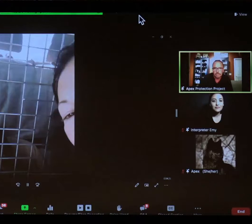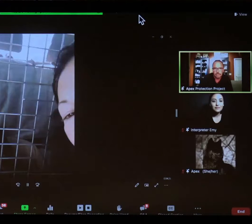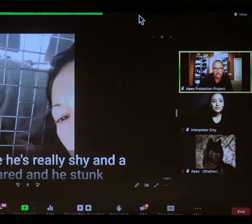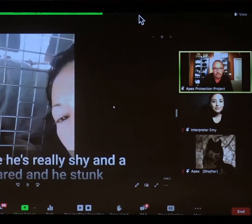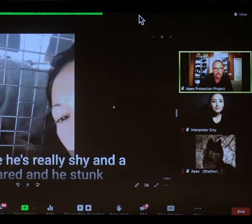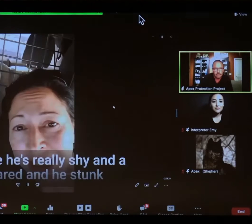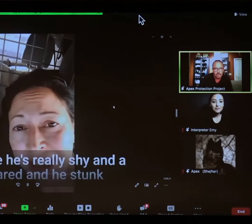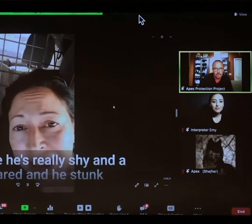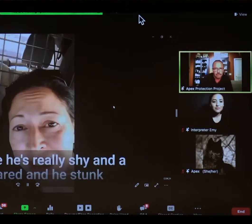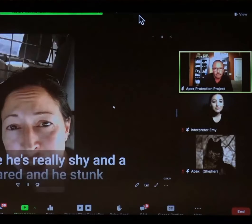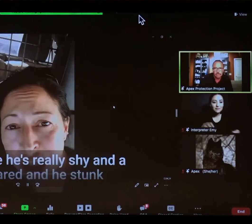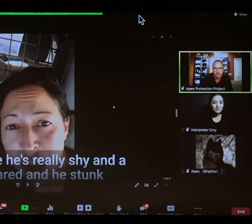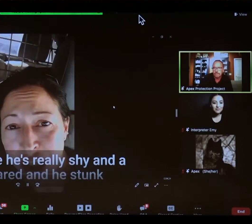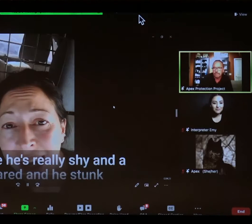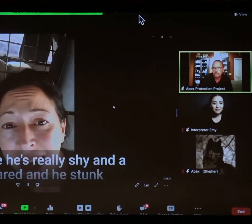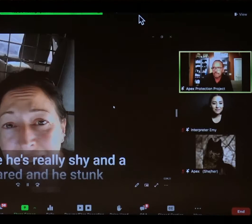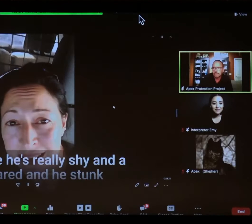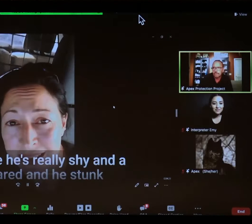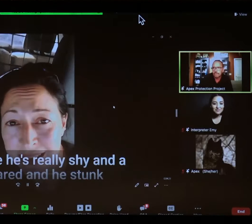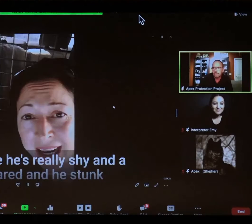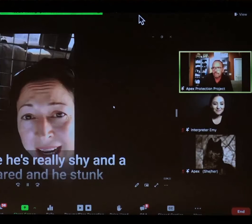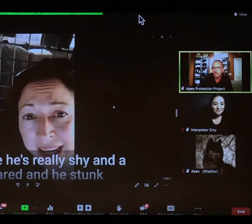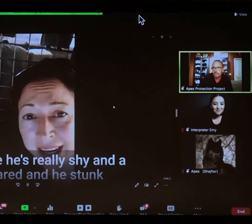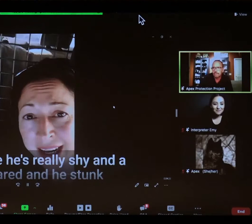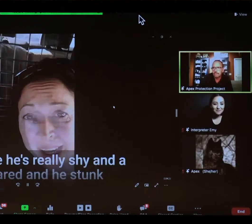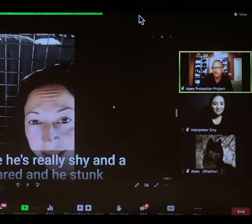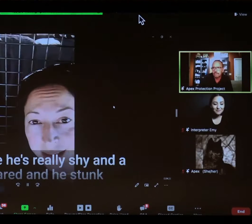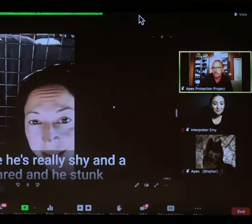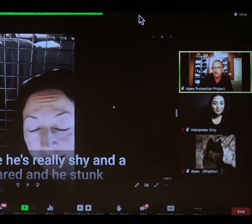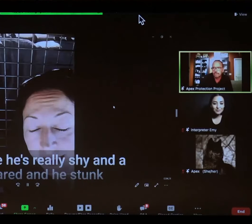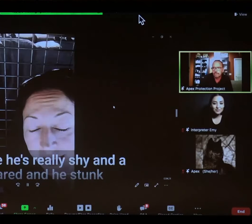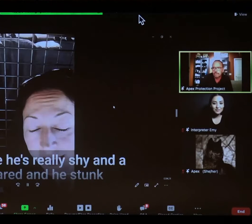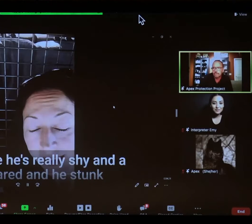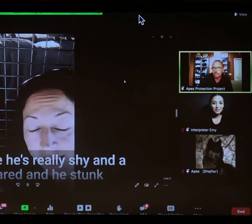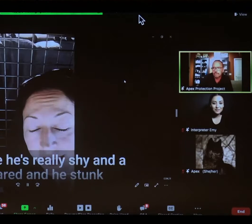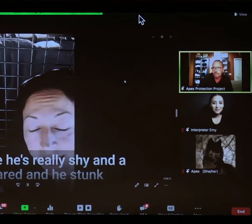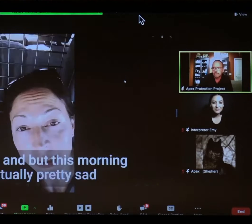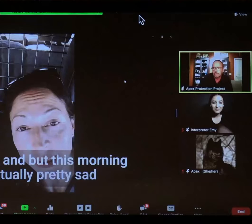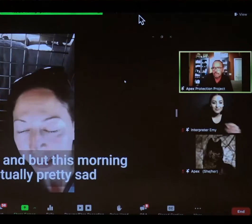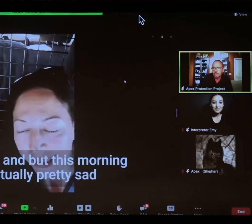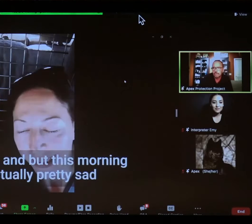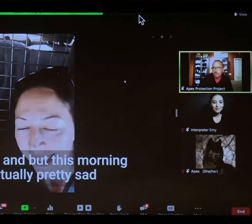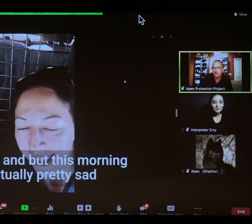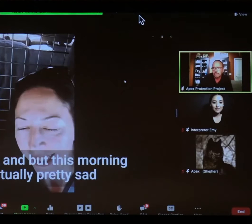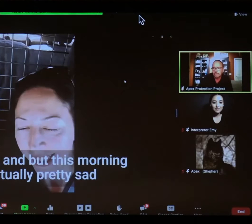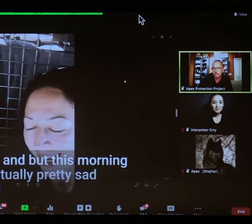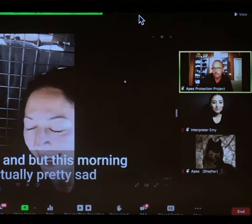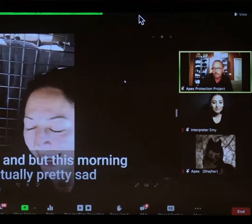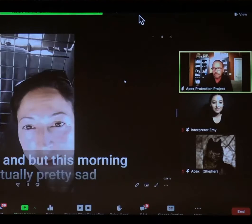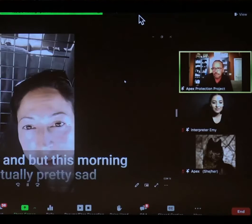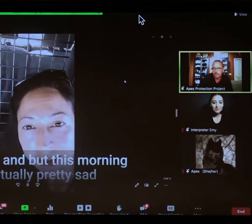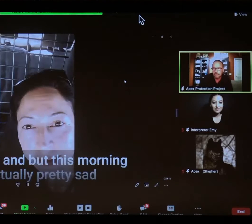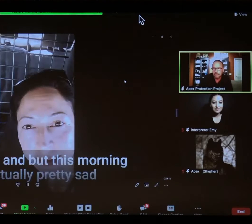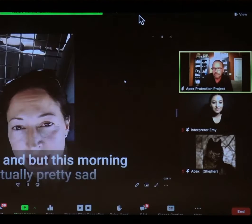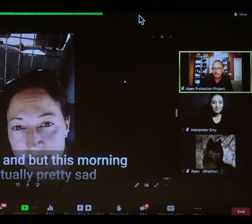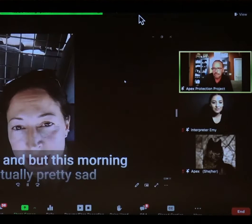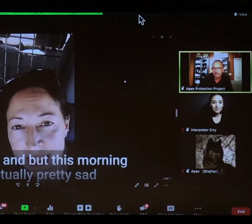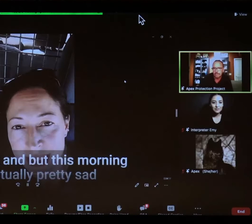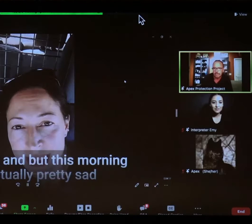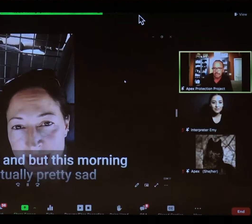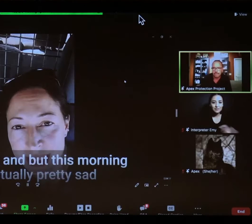You can see he's really shy and a little scared, and he stunk up the truck. And but this morning